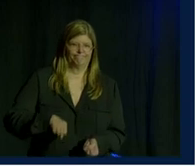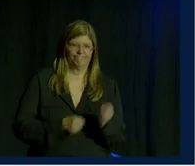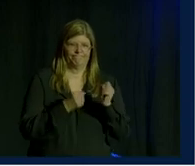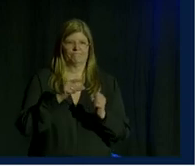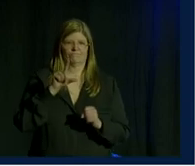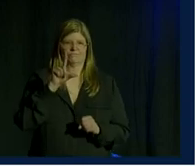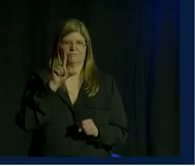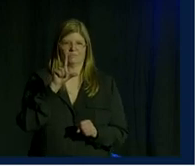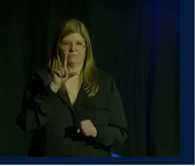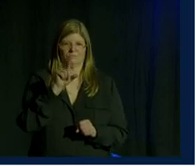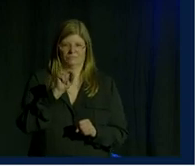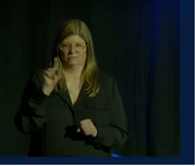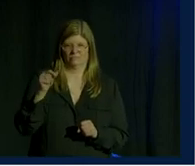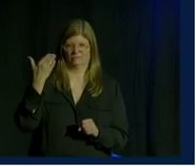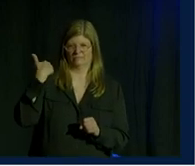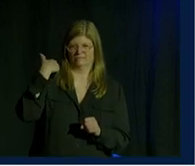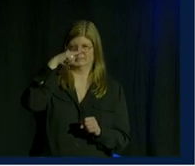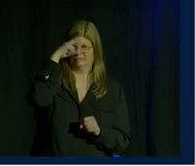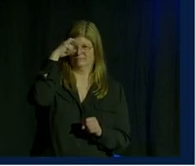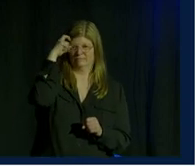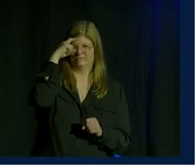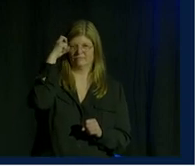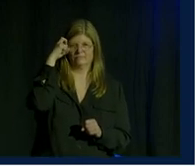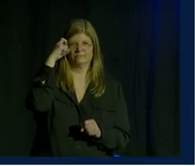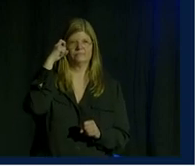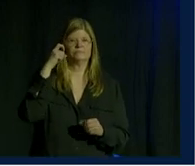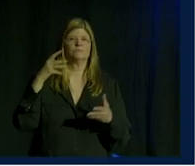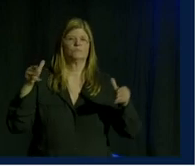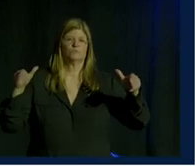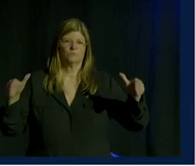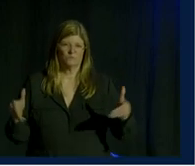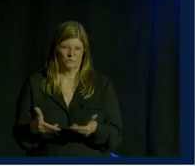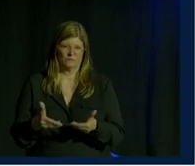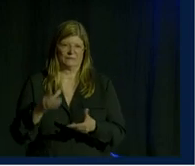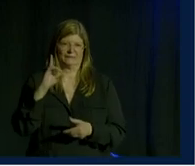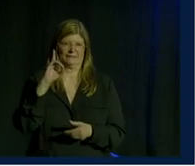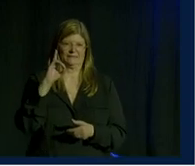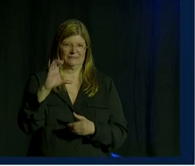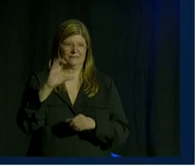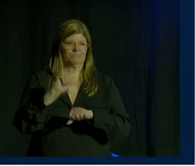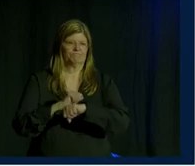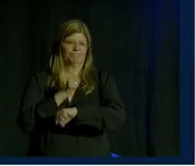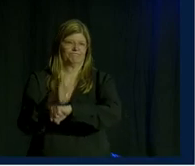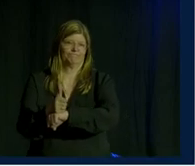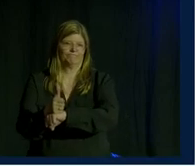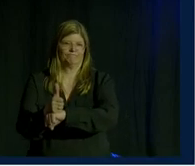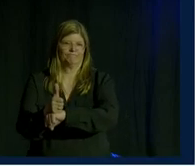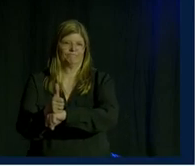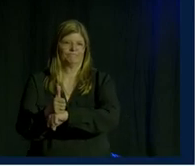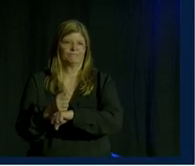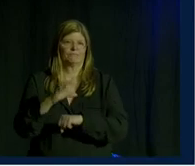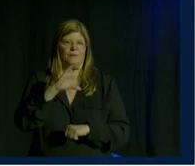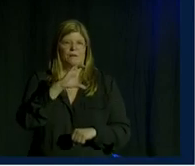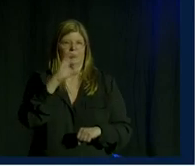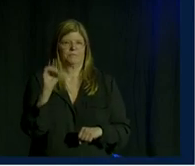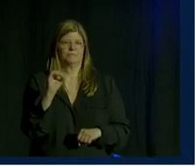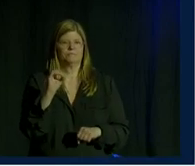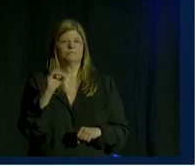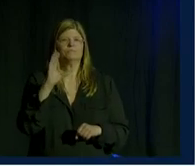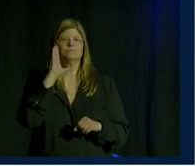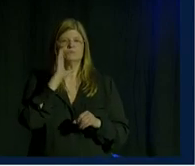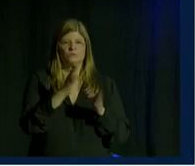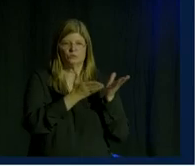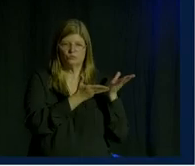summer, welcoming DC-based Enlightened, which is a leading cyber technology company bringing 150 employees from their